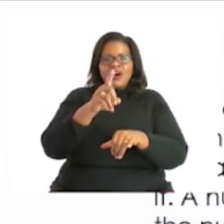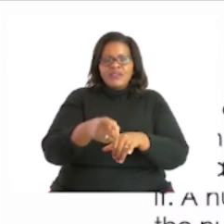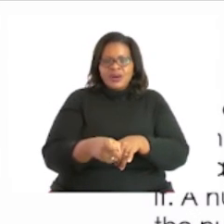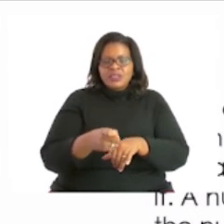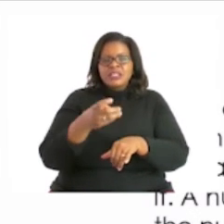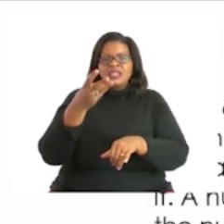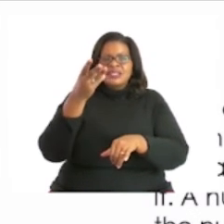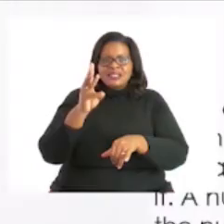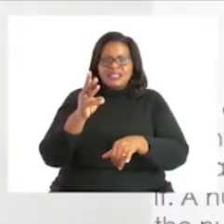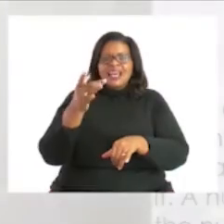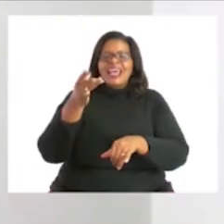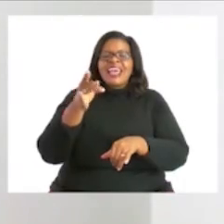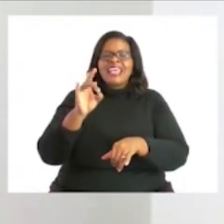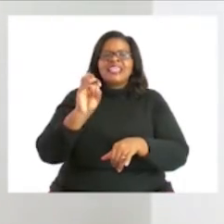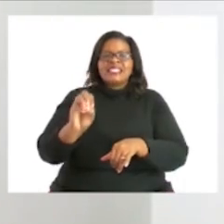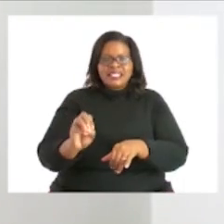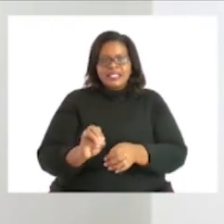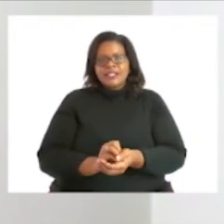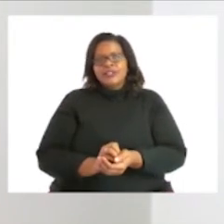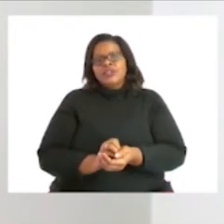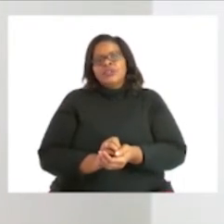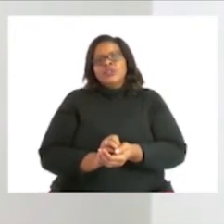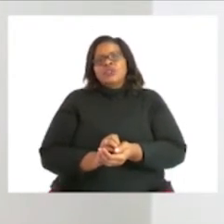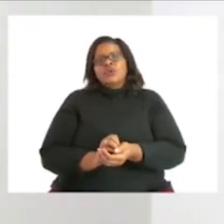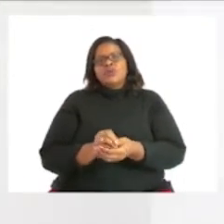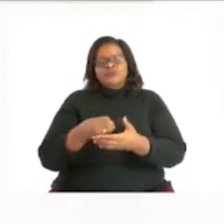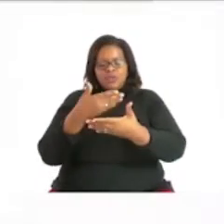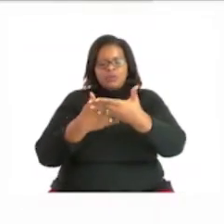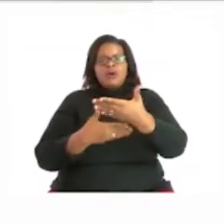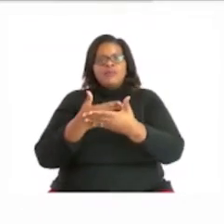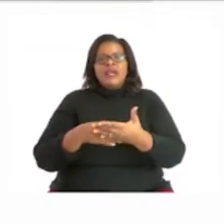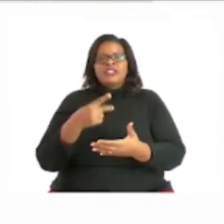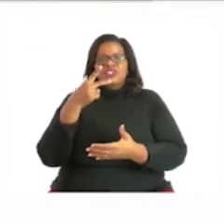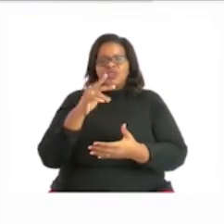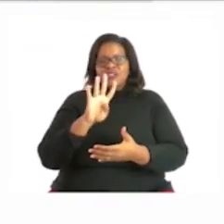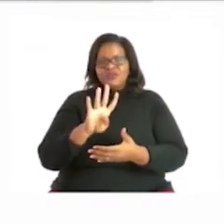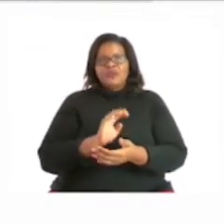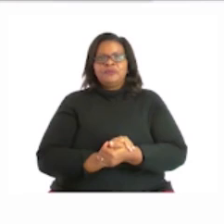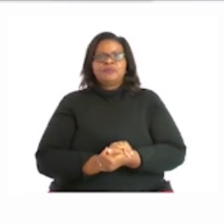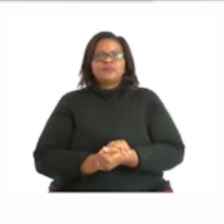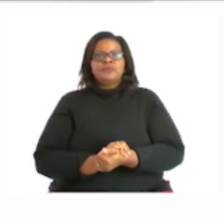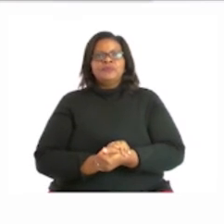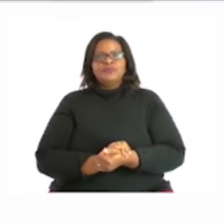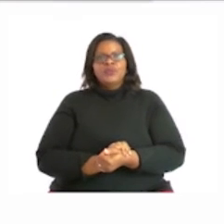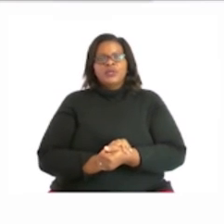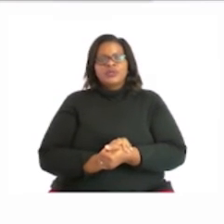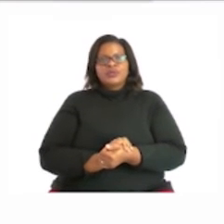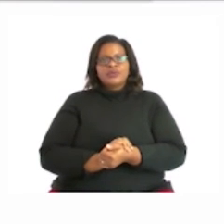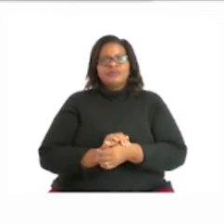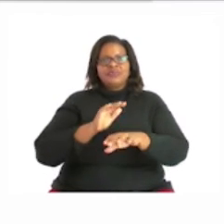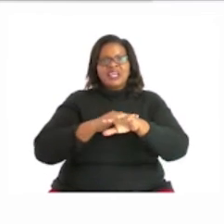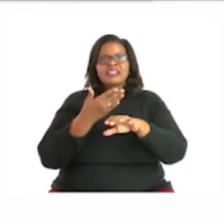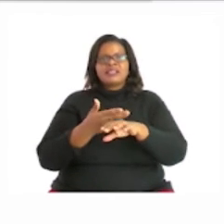5,680. Now we turn to page 24 of our book. My friend is also turning her page.